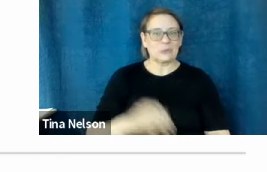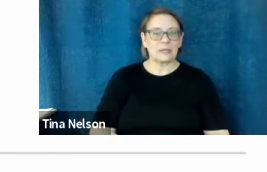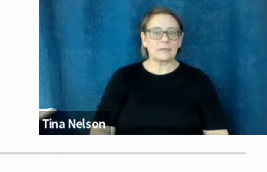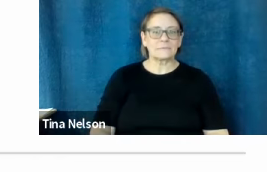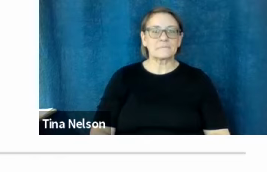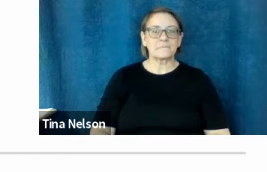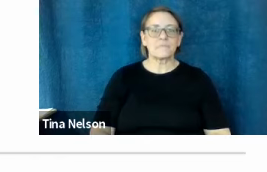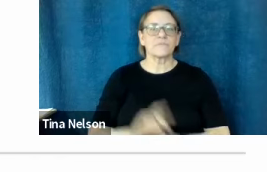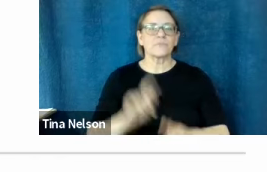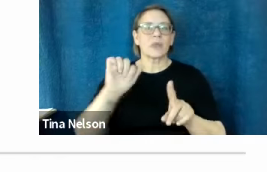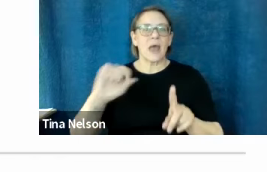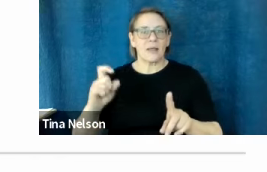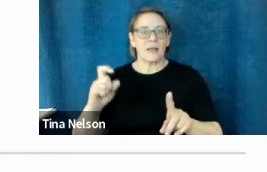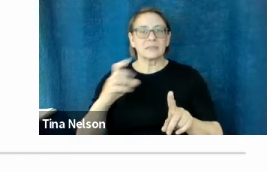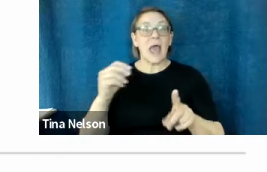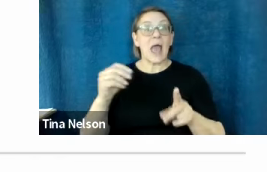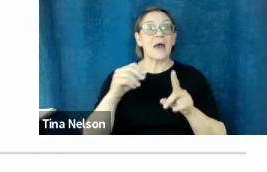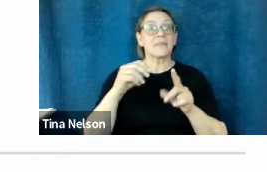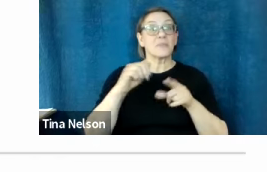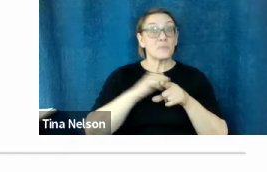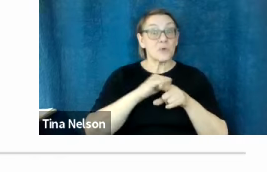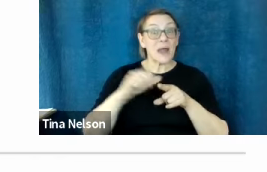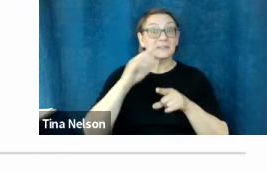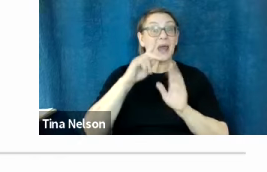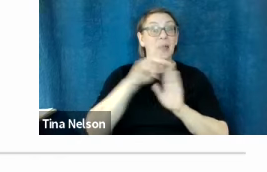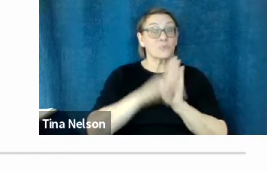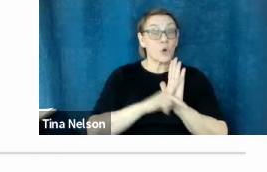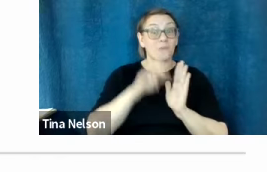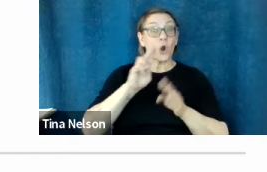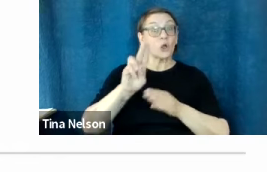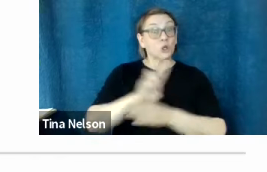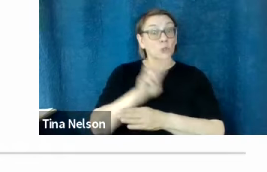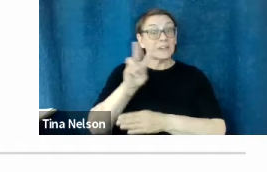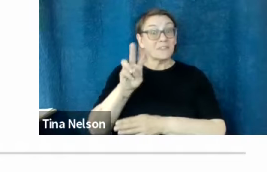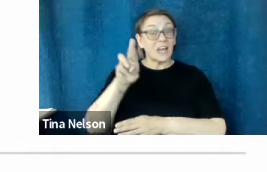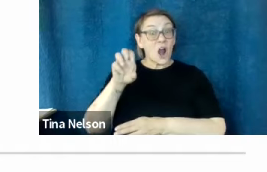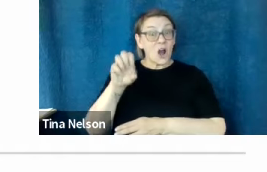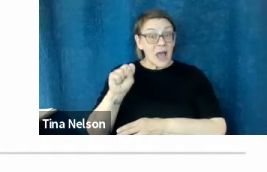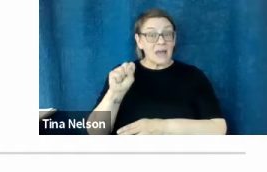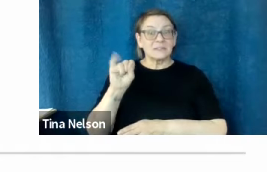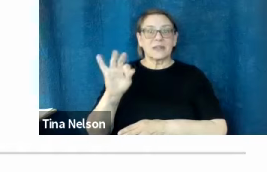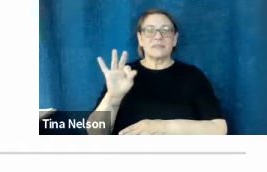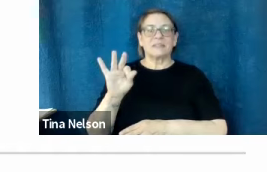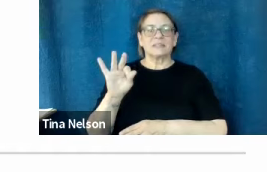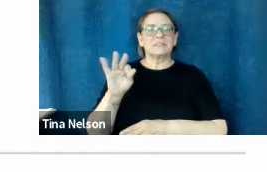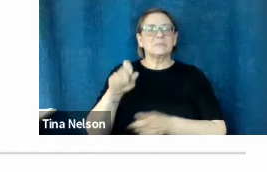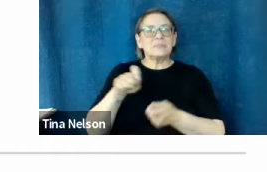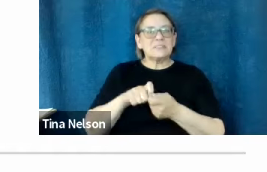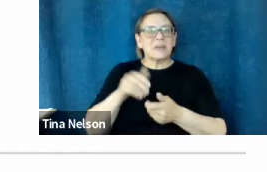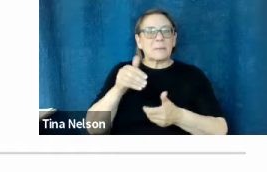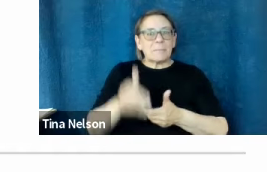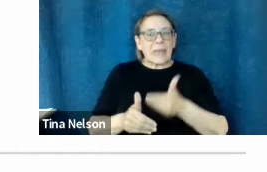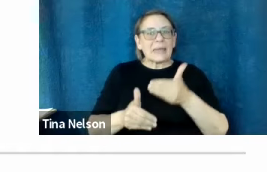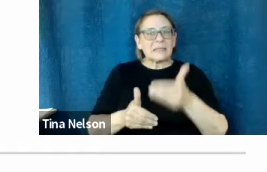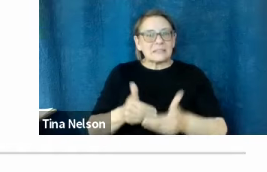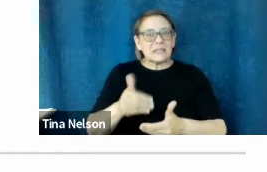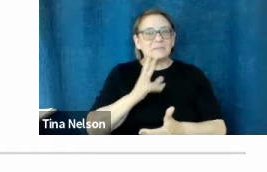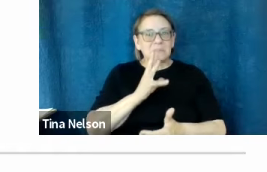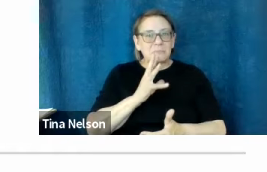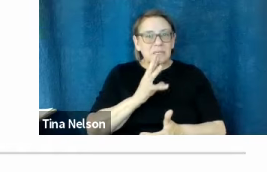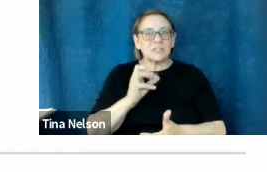uh, practices and protocol that go into using VRS, whether that's pacing or understanding the intermediary and